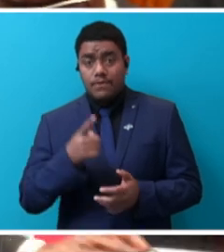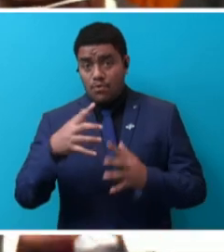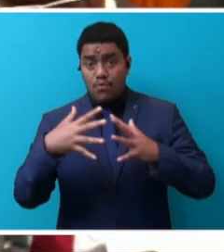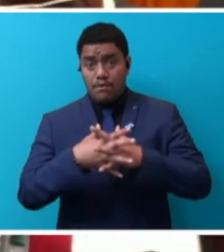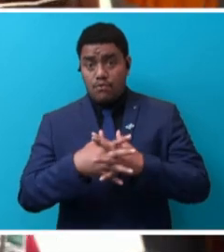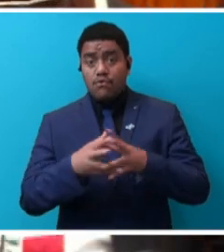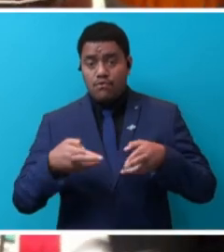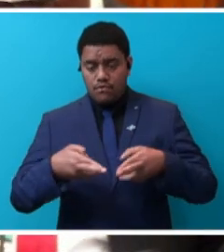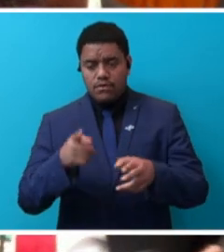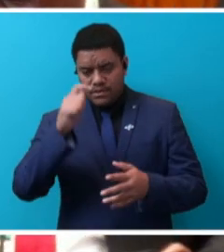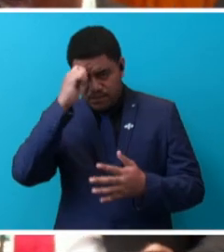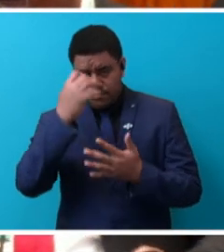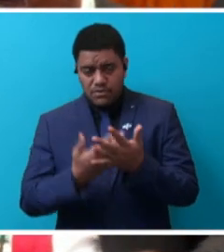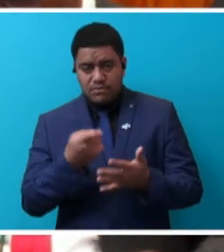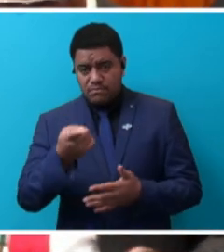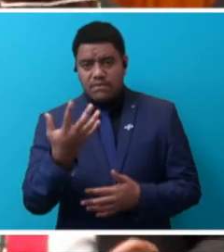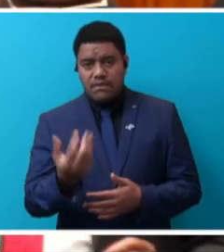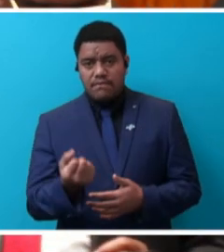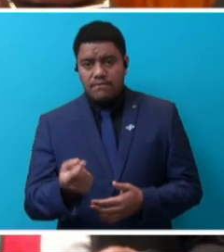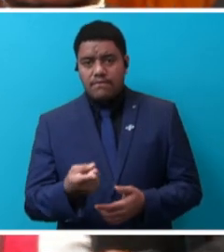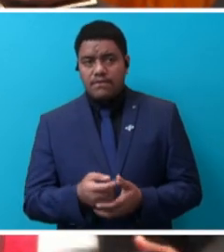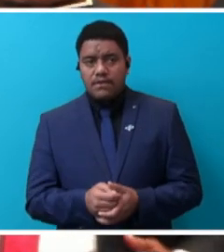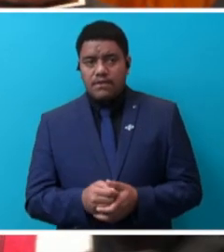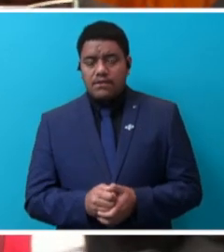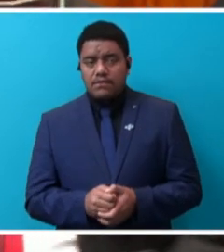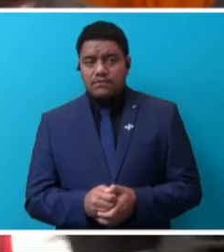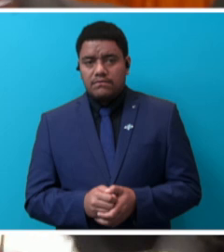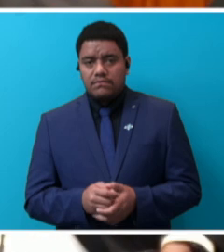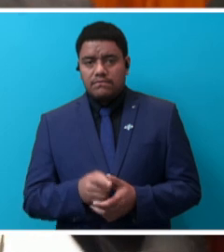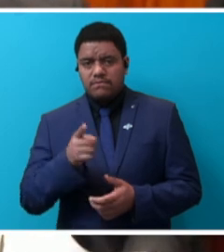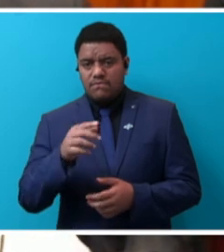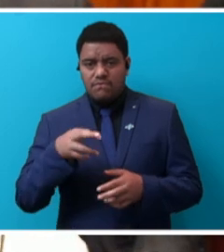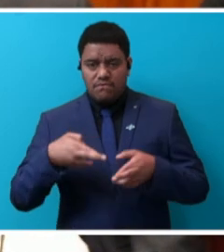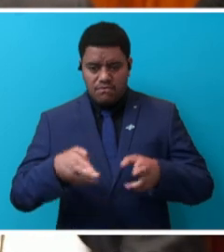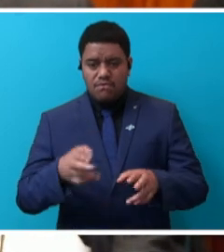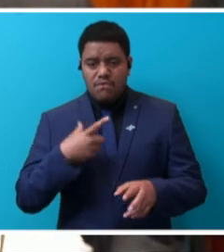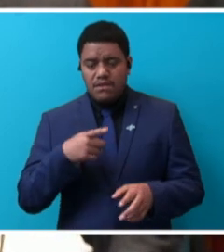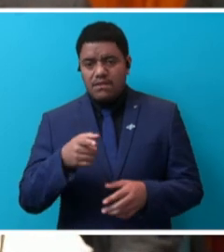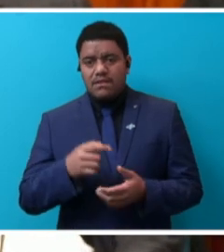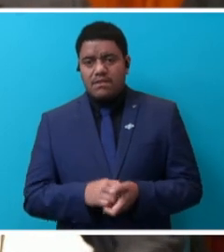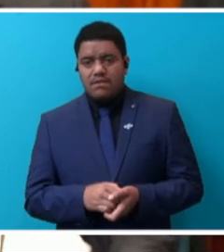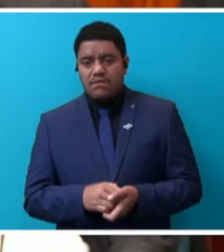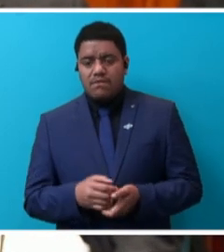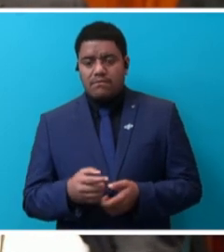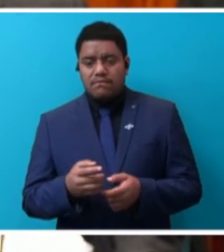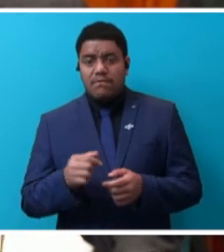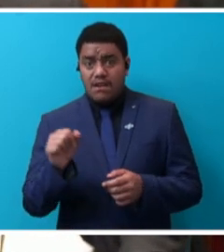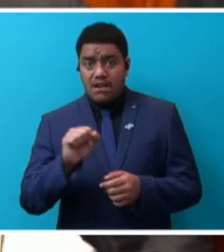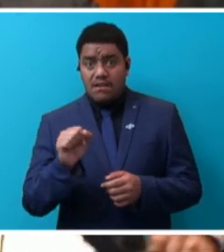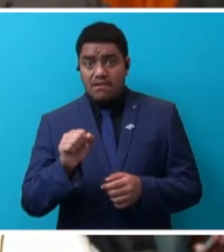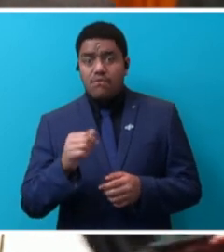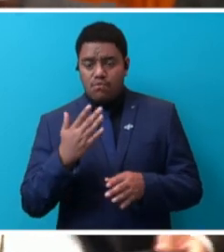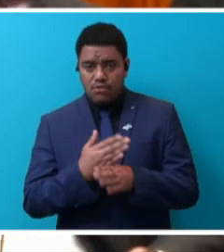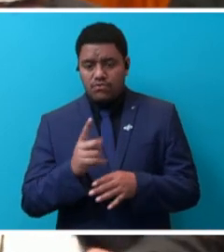has experienced significant deterioration, primarily due to the impact of ongoing